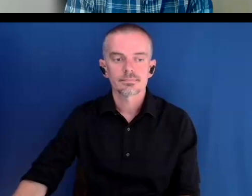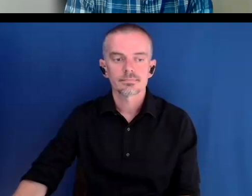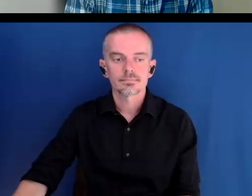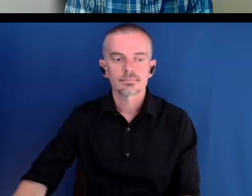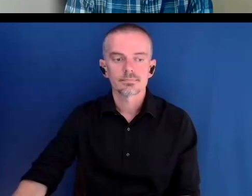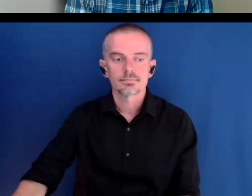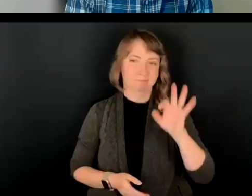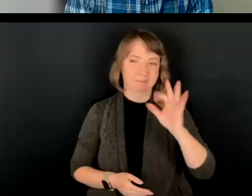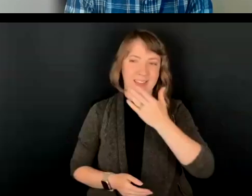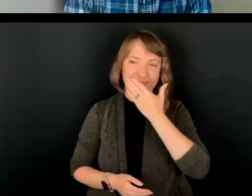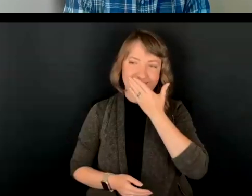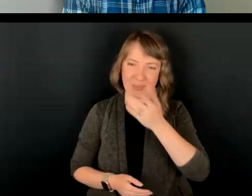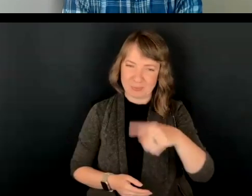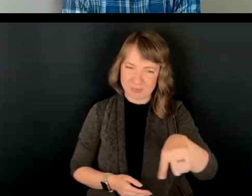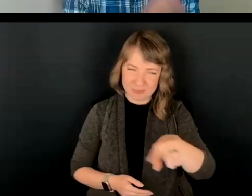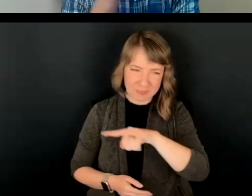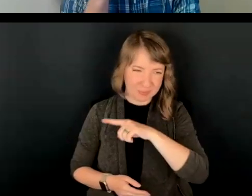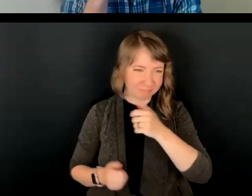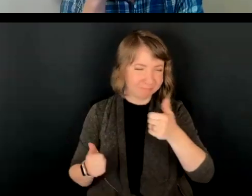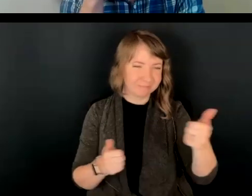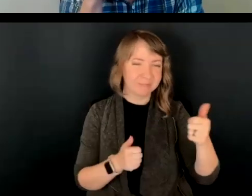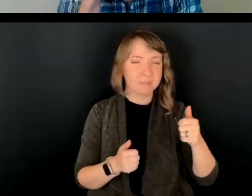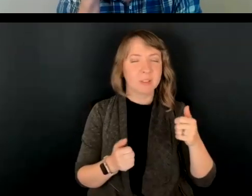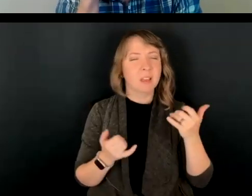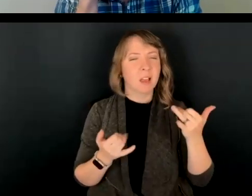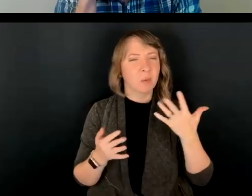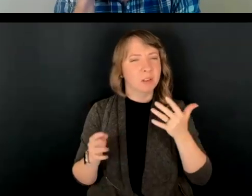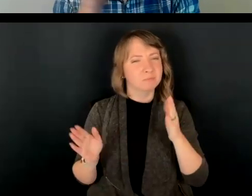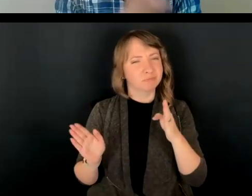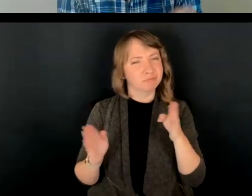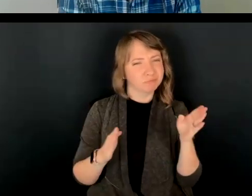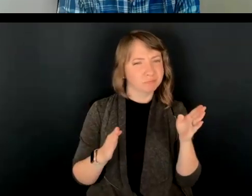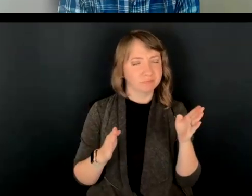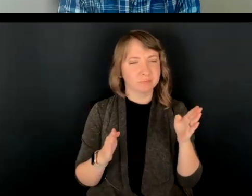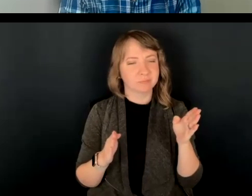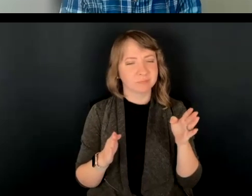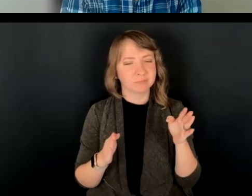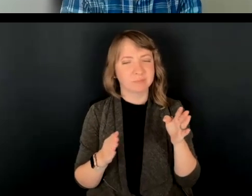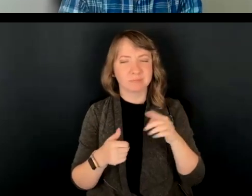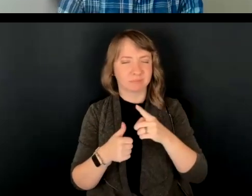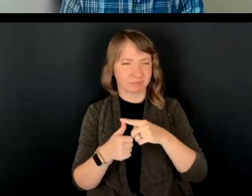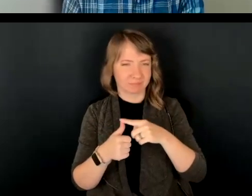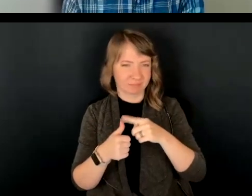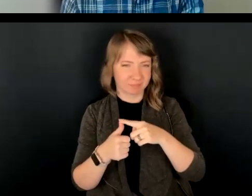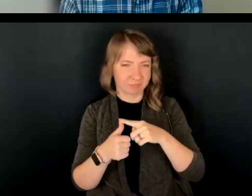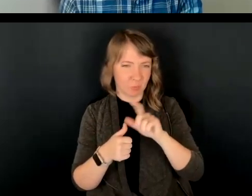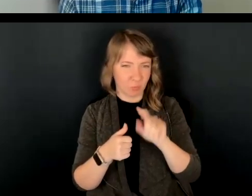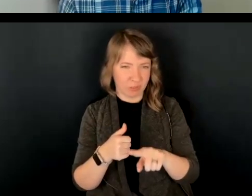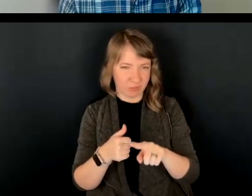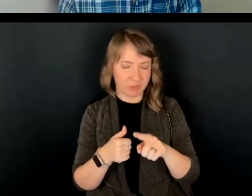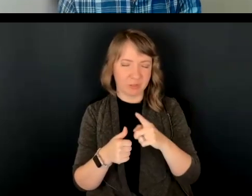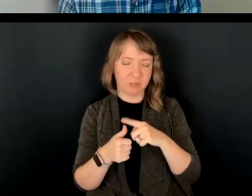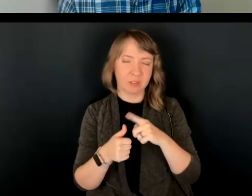Awesome. Thanks, y'all. Well, wanted to shift gears to one of the first questions we received, which was asking